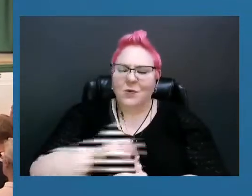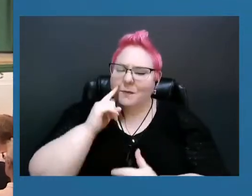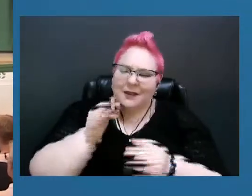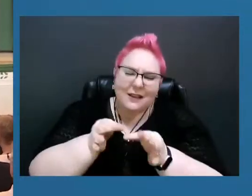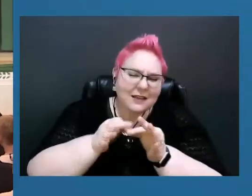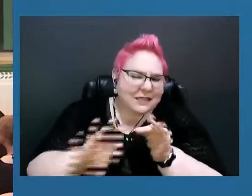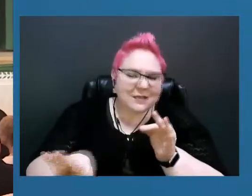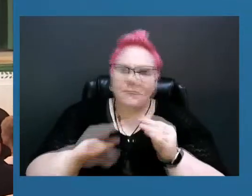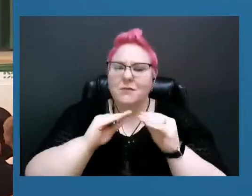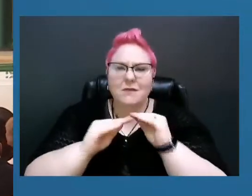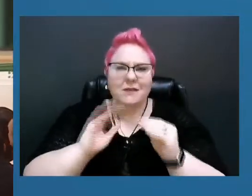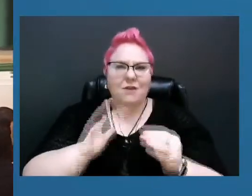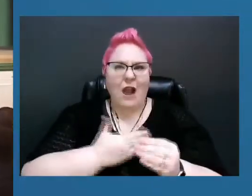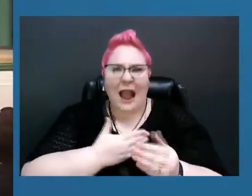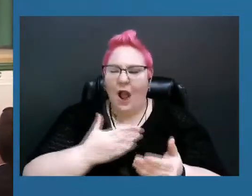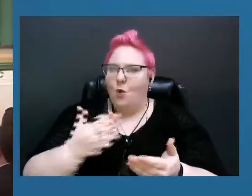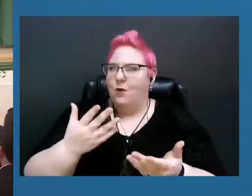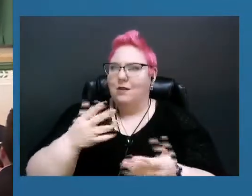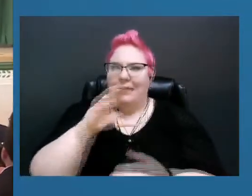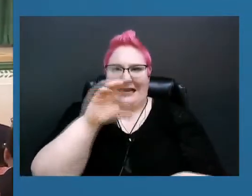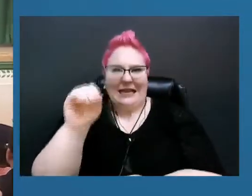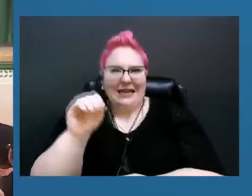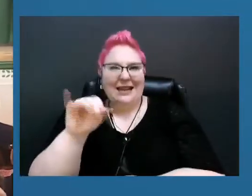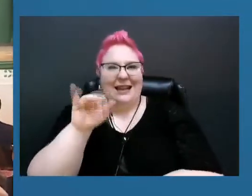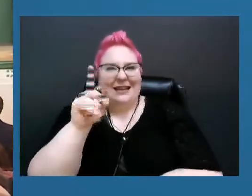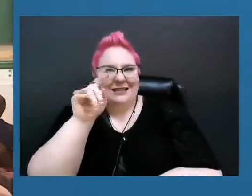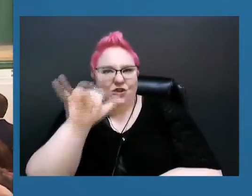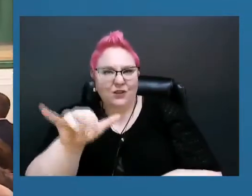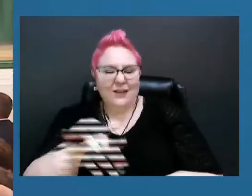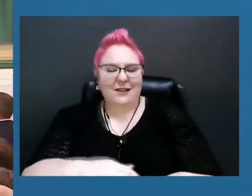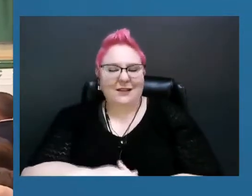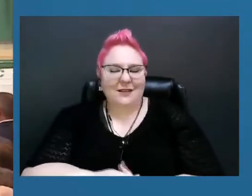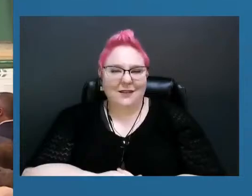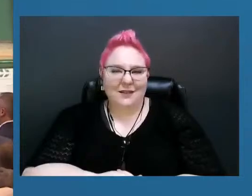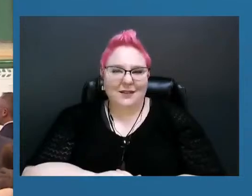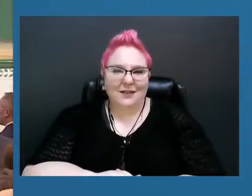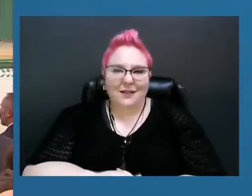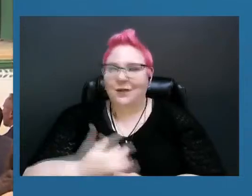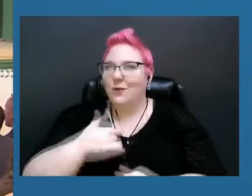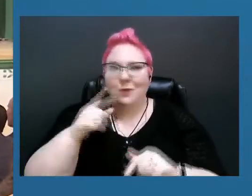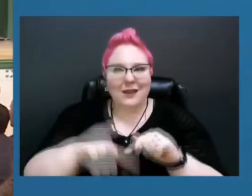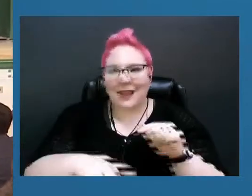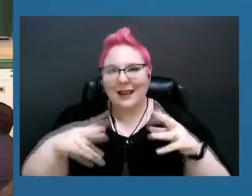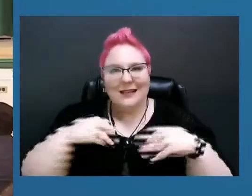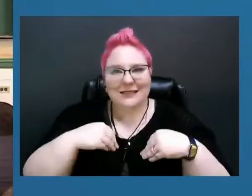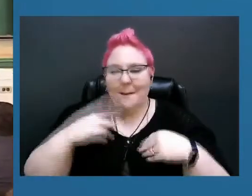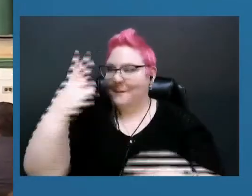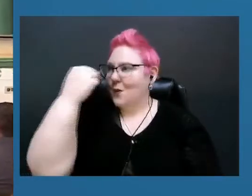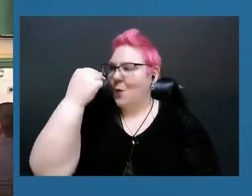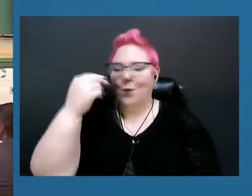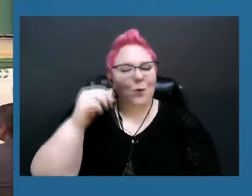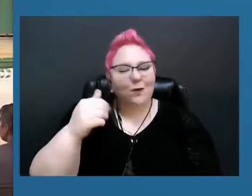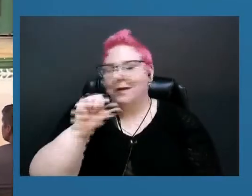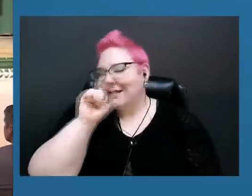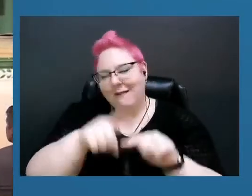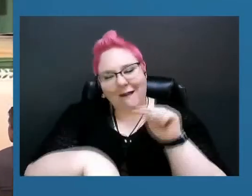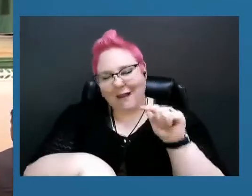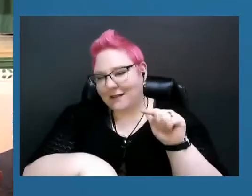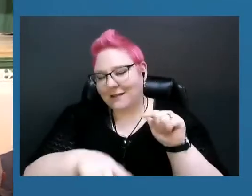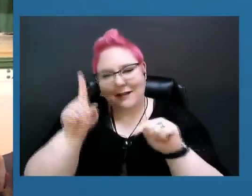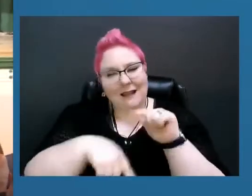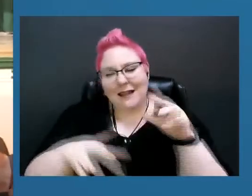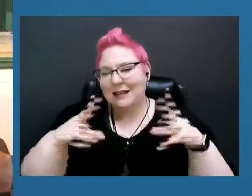for our industry, one of the greatest in the country, our dairy industry. We can't take no anymore for an answer from them. We just